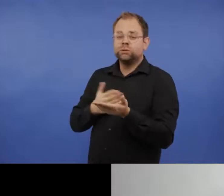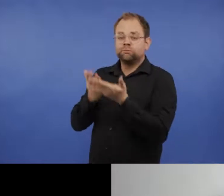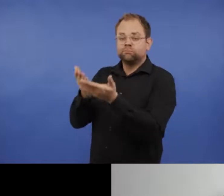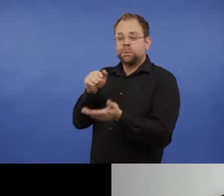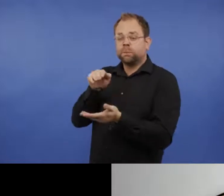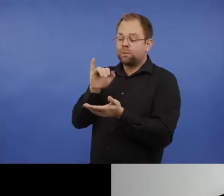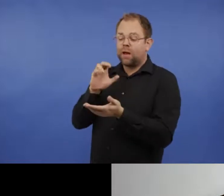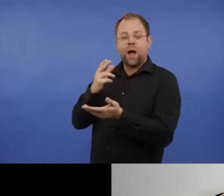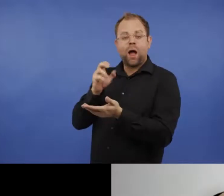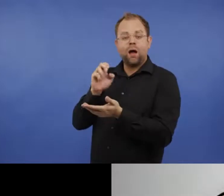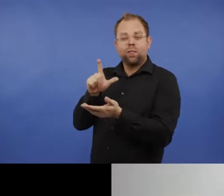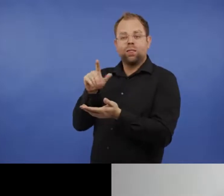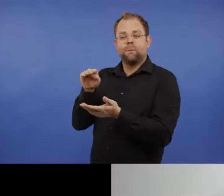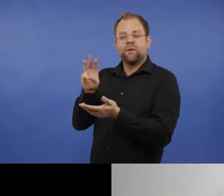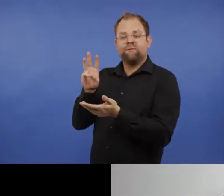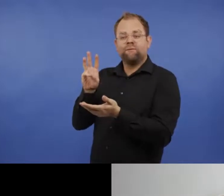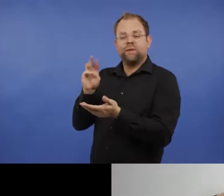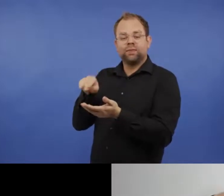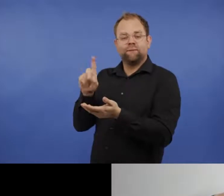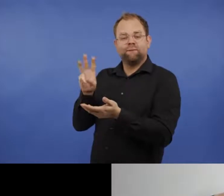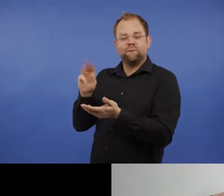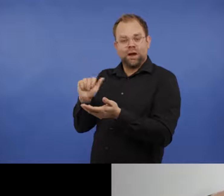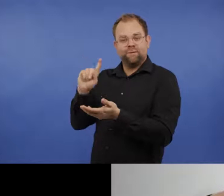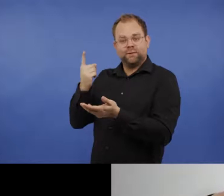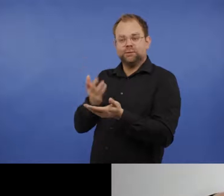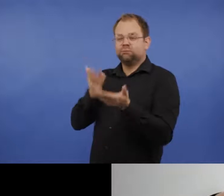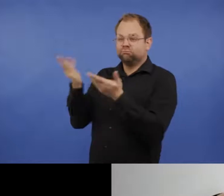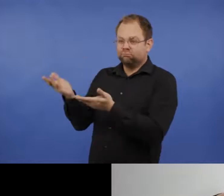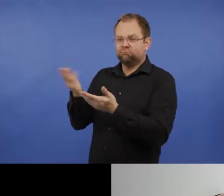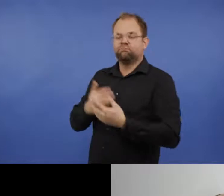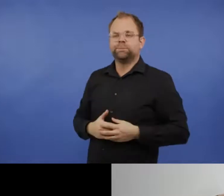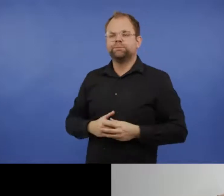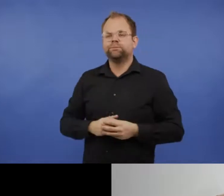particular conversation. As ICRC,